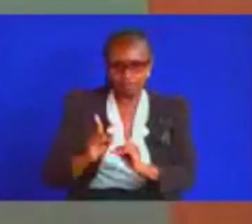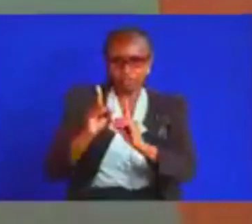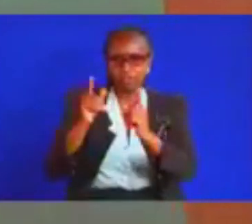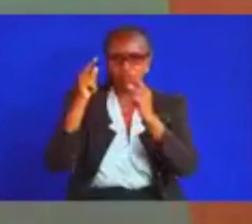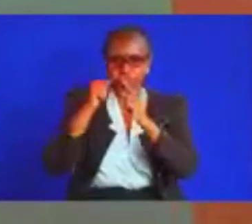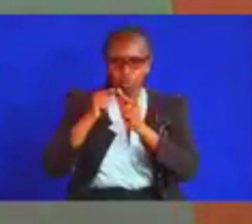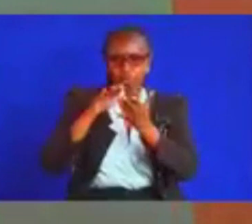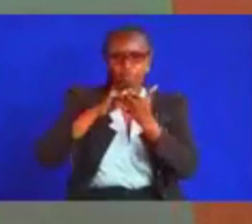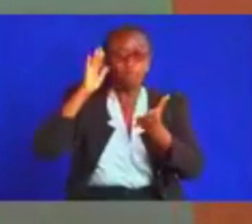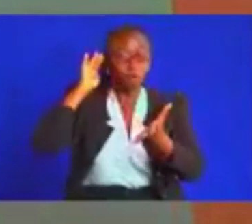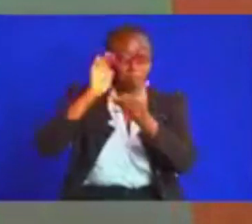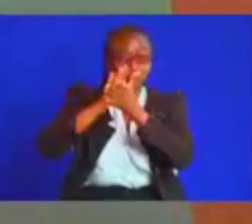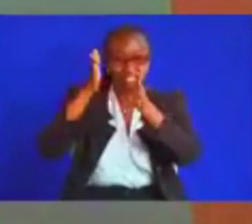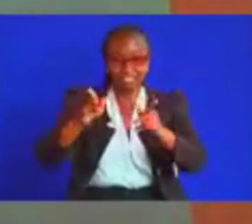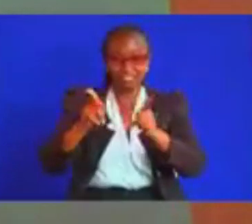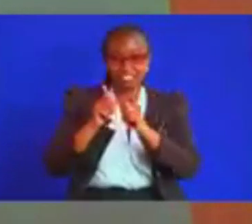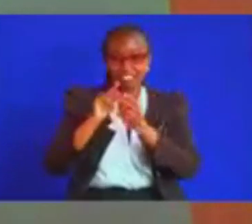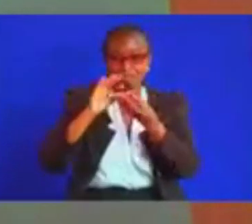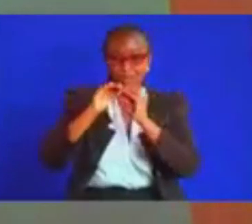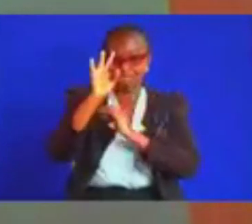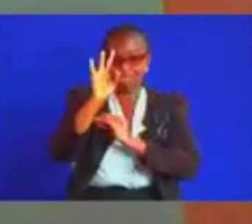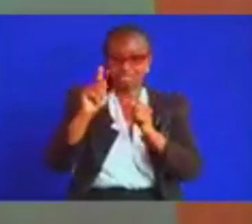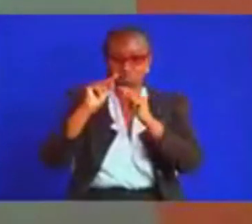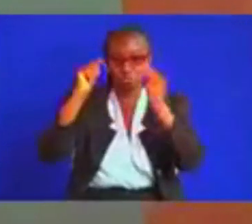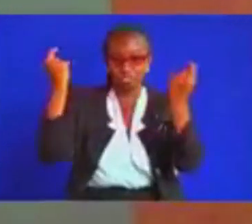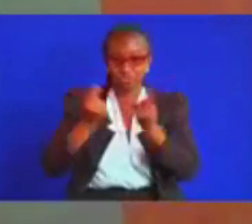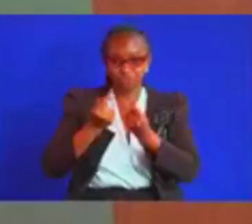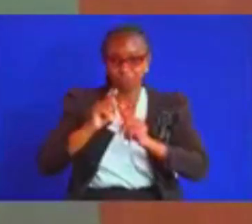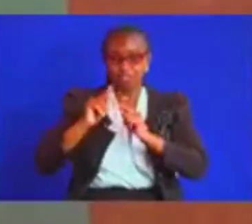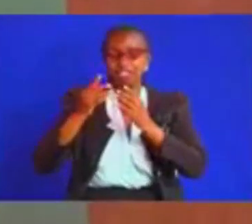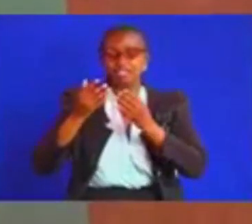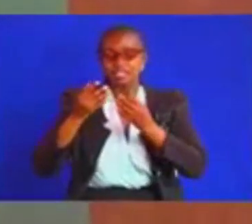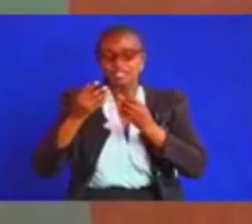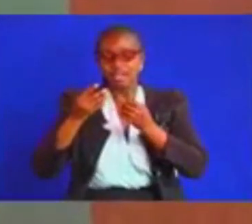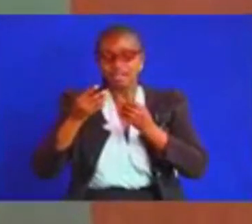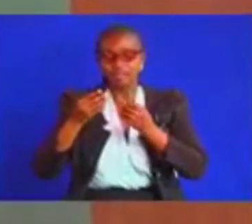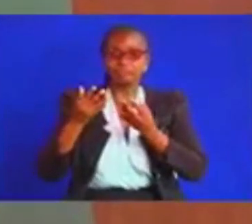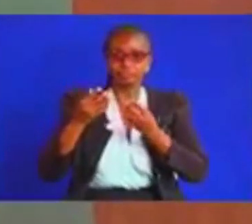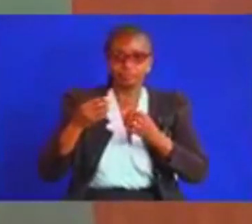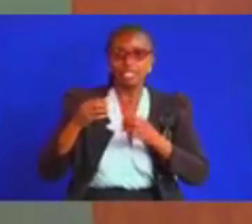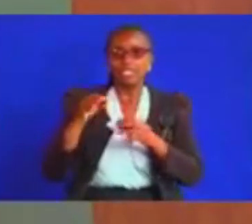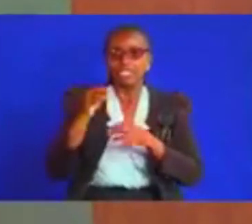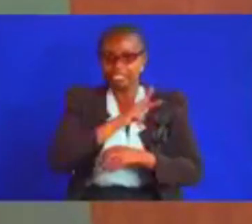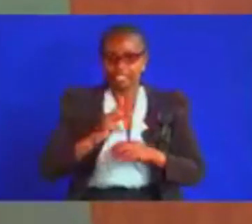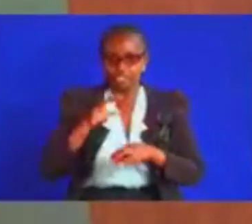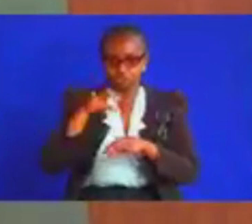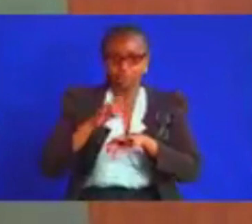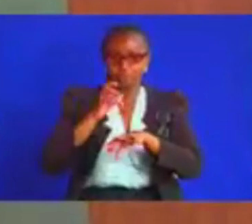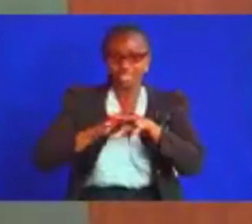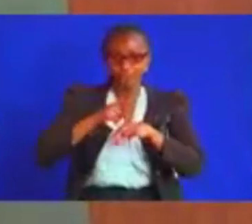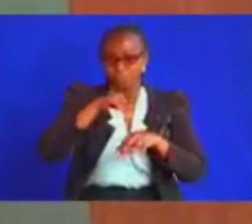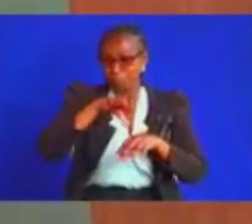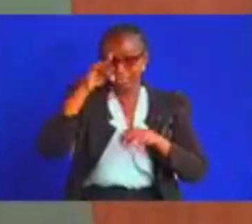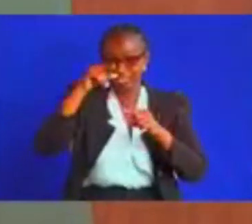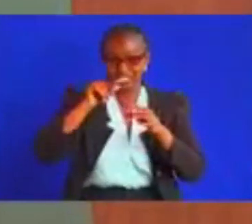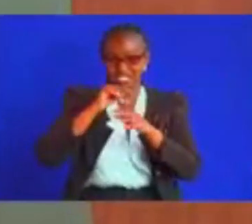mature believers. And then number three, to transform territories. If any of these pieces is taken out of the way, it no longer becomes the